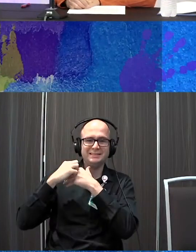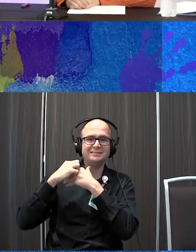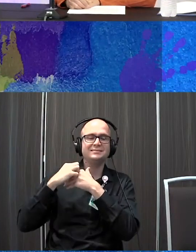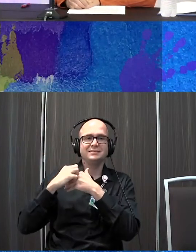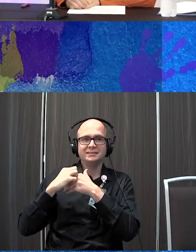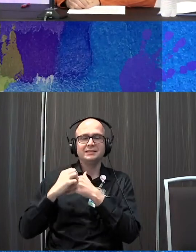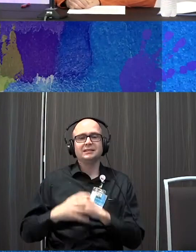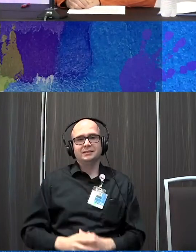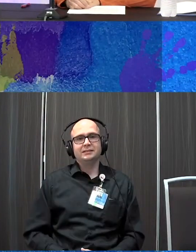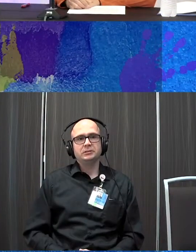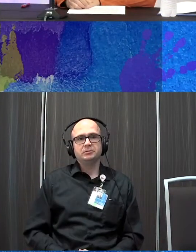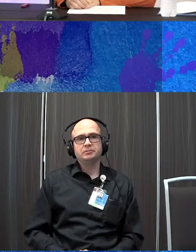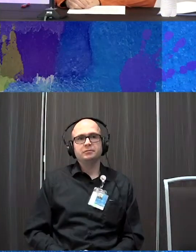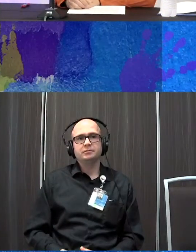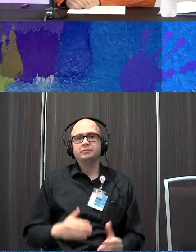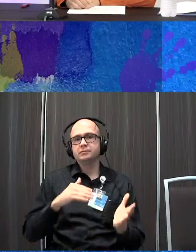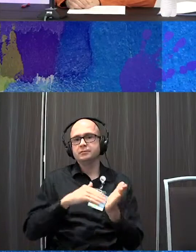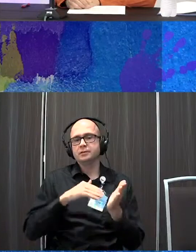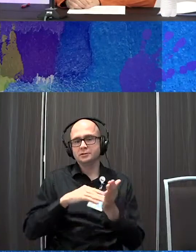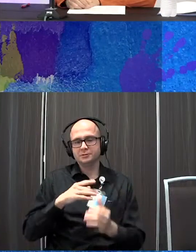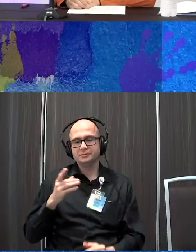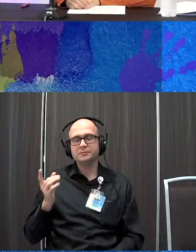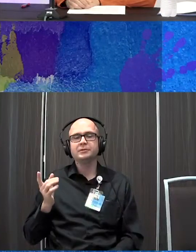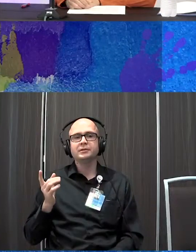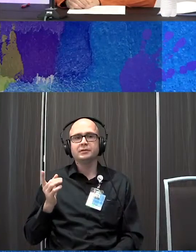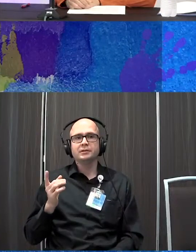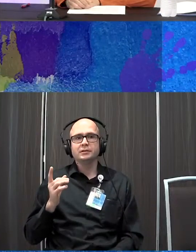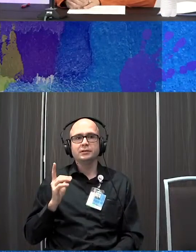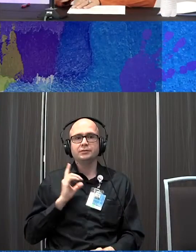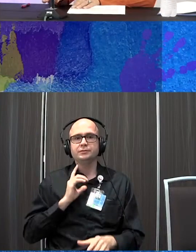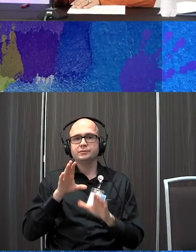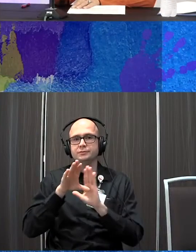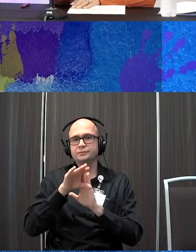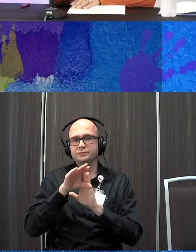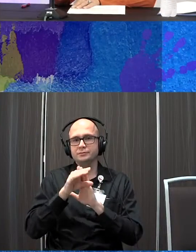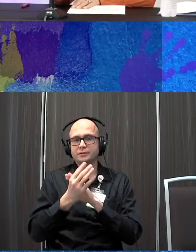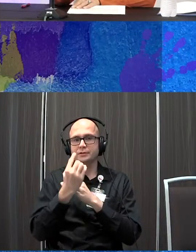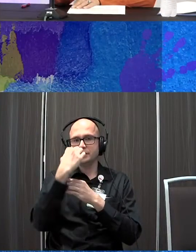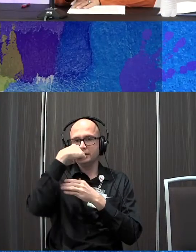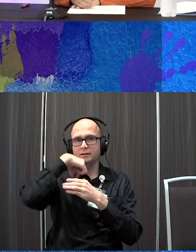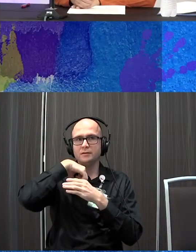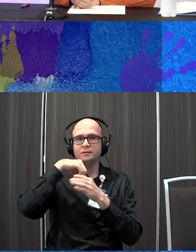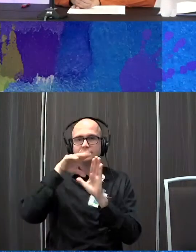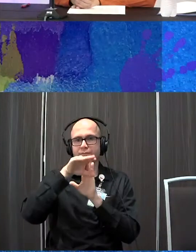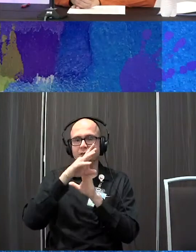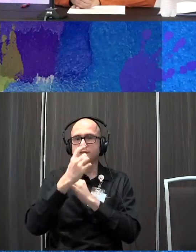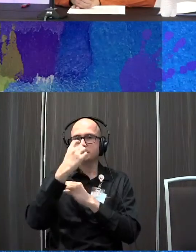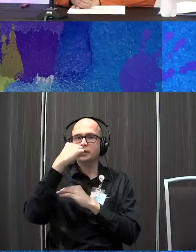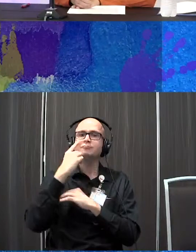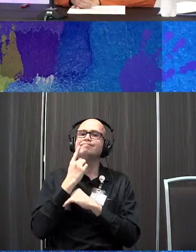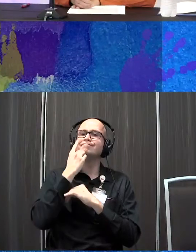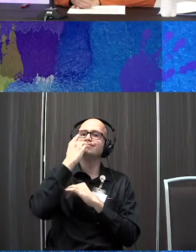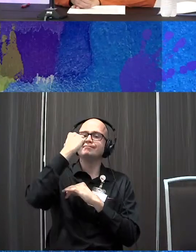So Dr. Dialicon was scoping Cole. He had to put a video scope down his nose